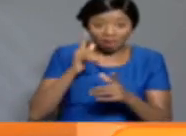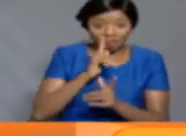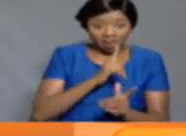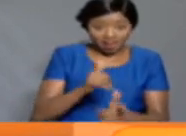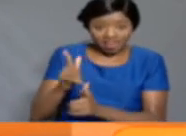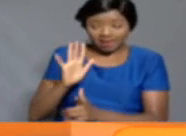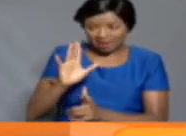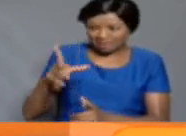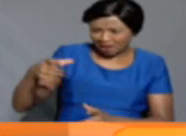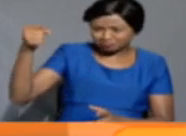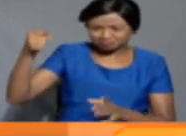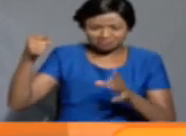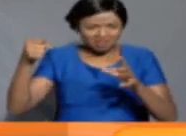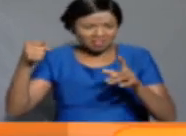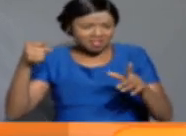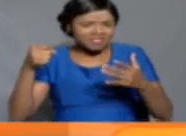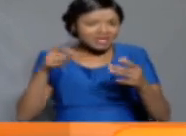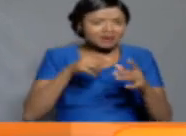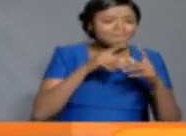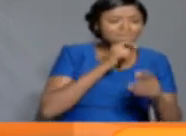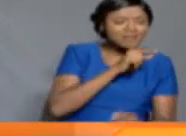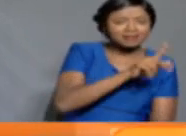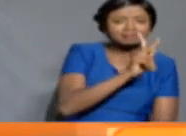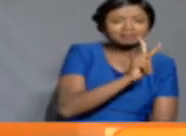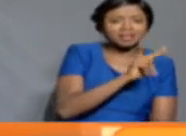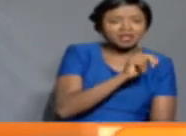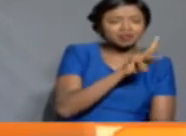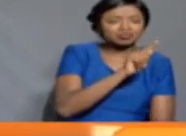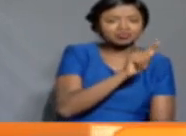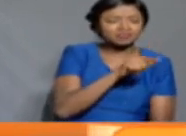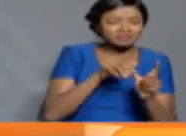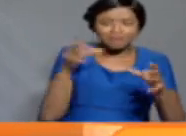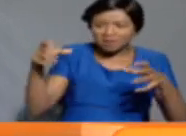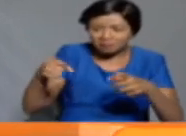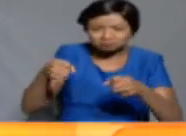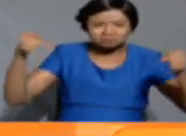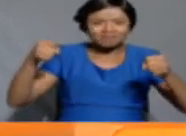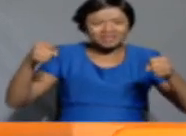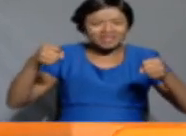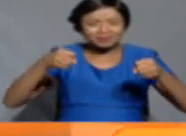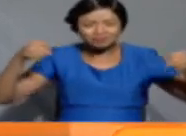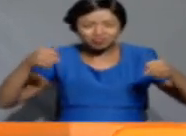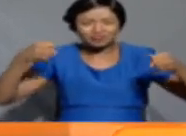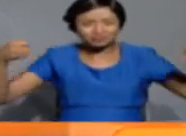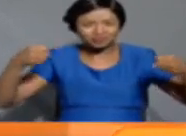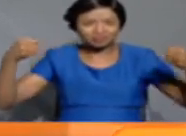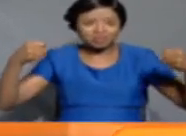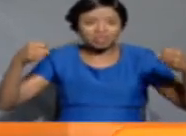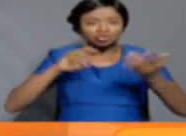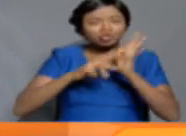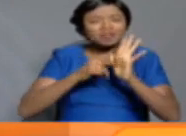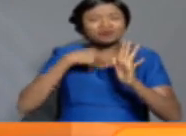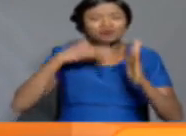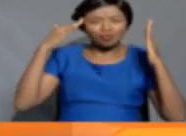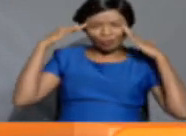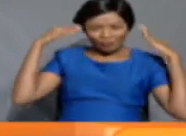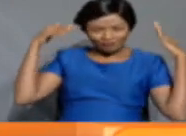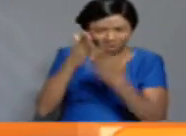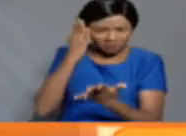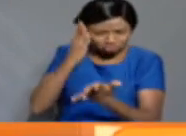Kenyan child, and they're pulling apart. So who has the Kenyan child's interest at heart? Number 1. Number